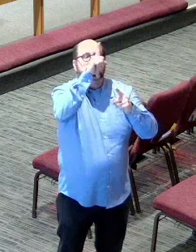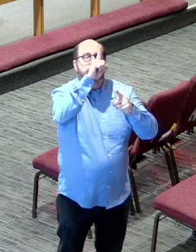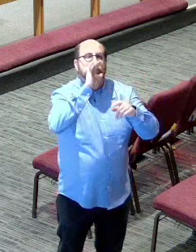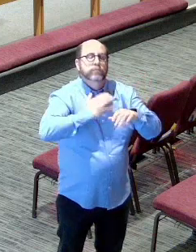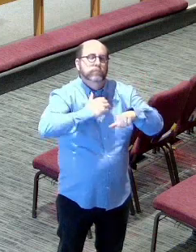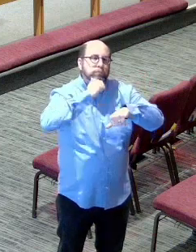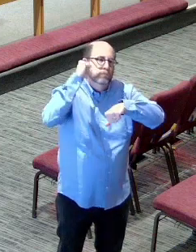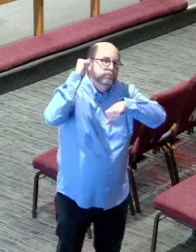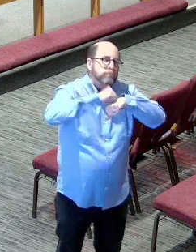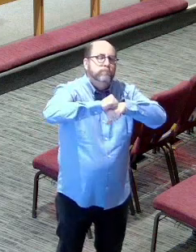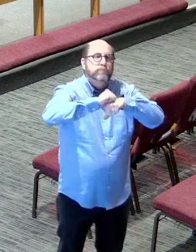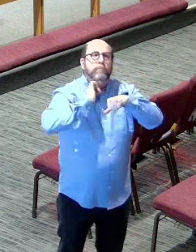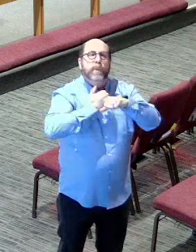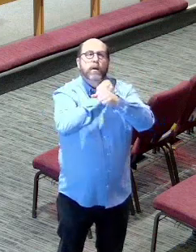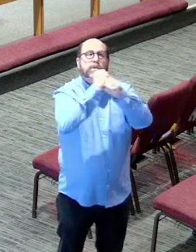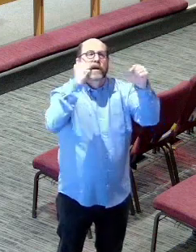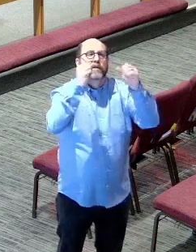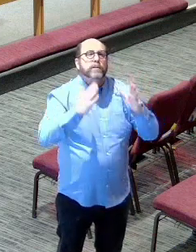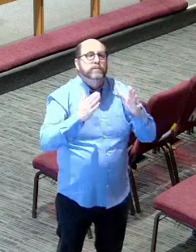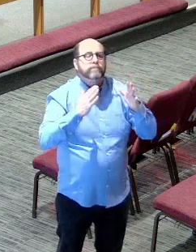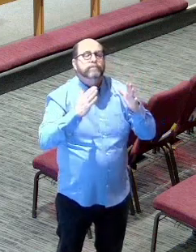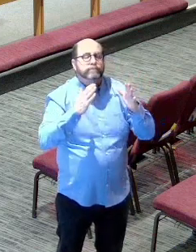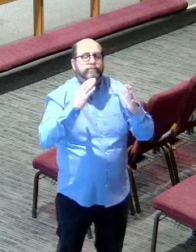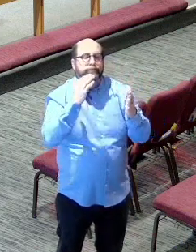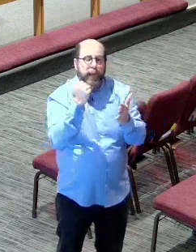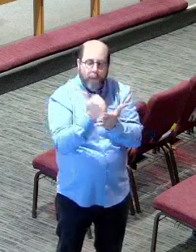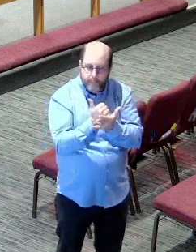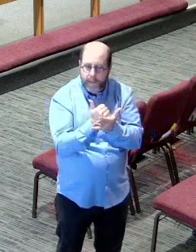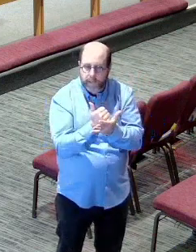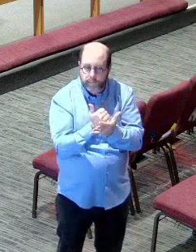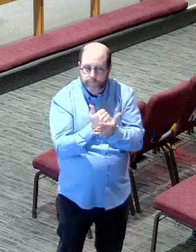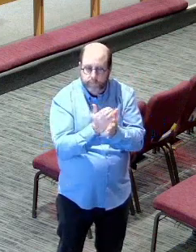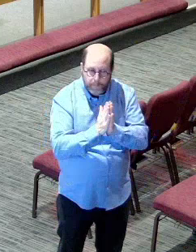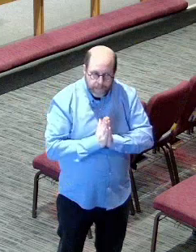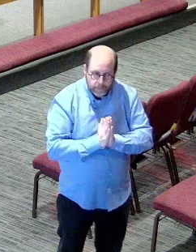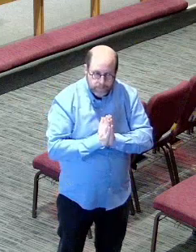salvation. Amen. Please be seated.